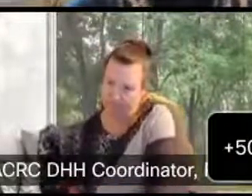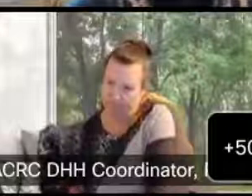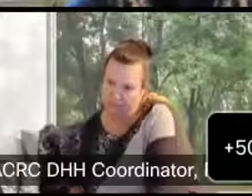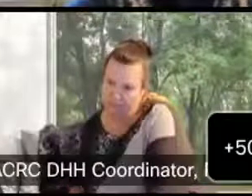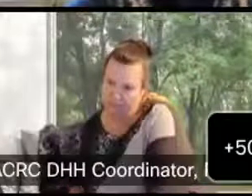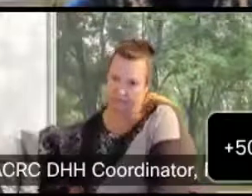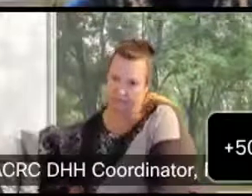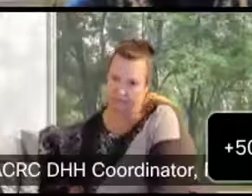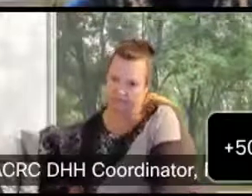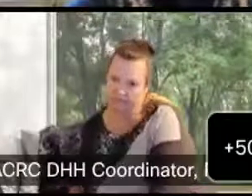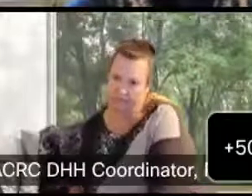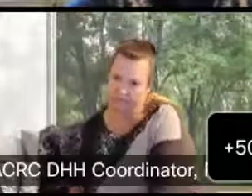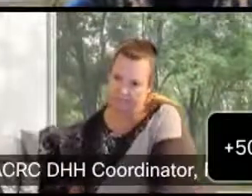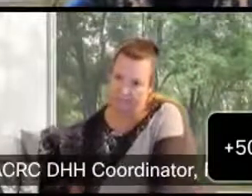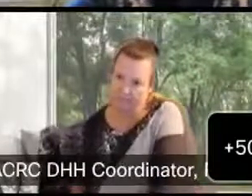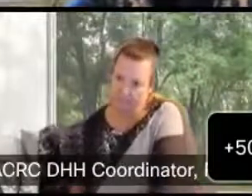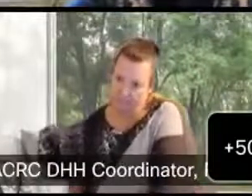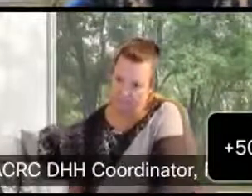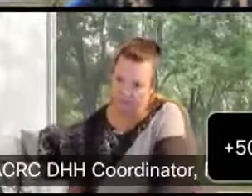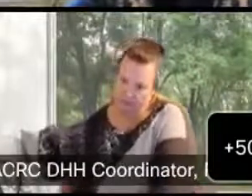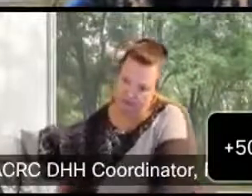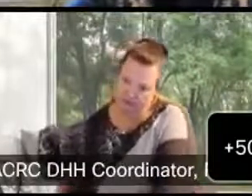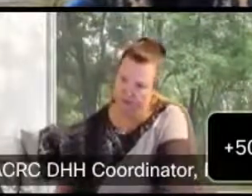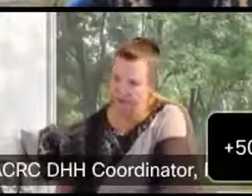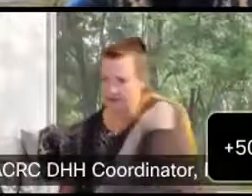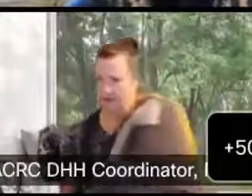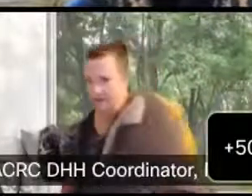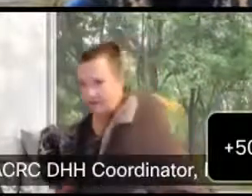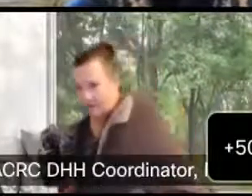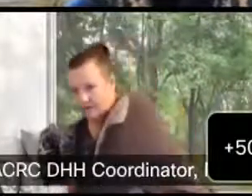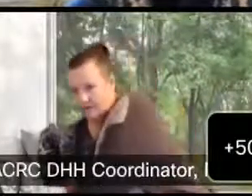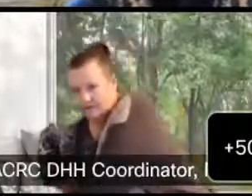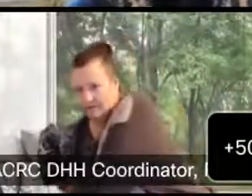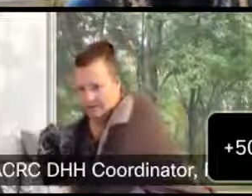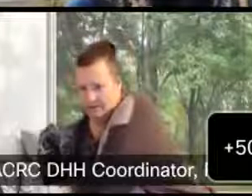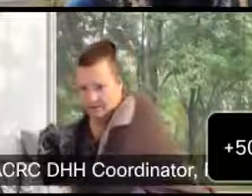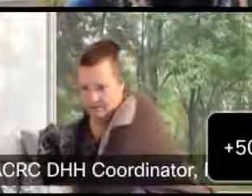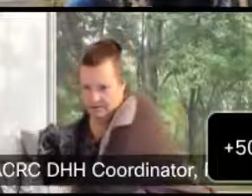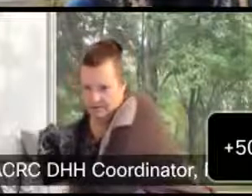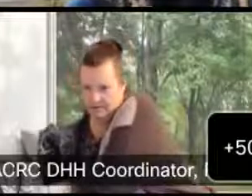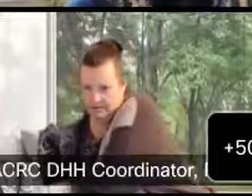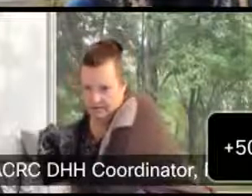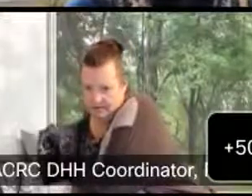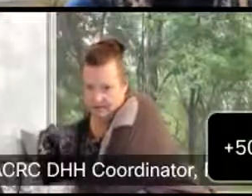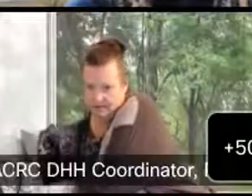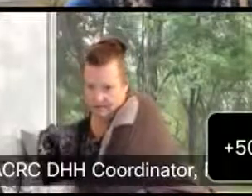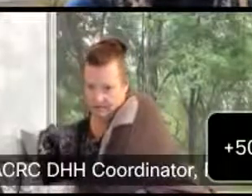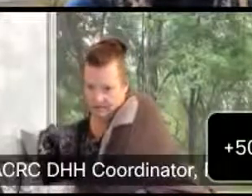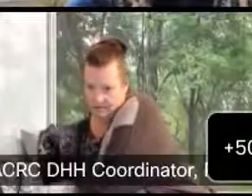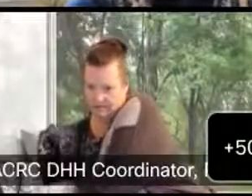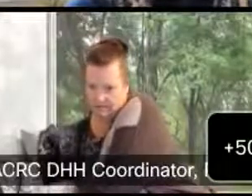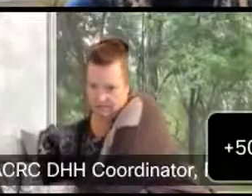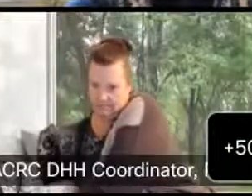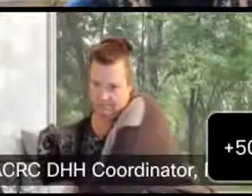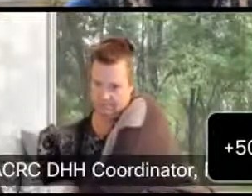status of that one is, if it's already been submitted, but I know for the program design addendums, our plan is going to be to get them approved as quickly